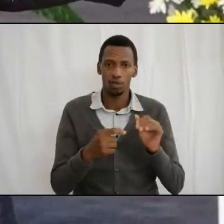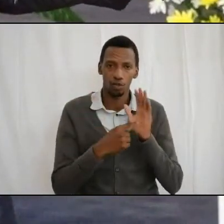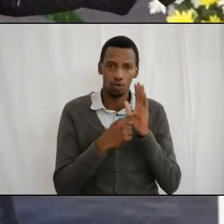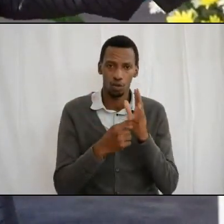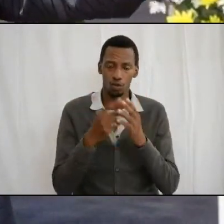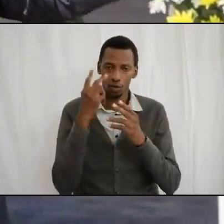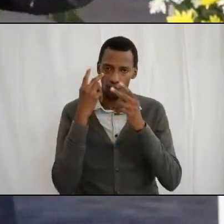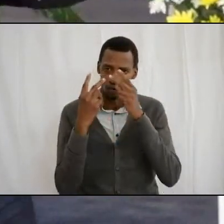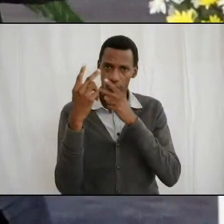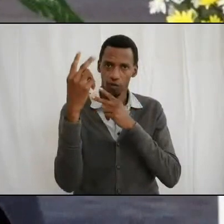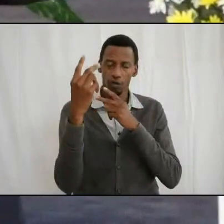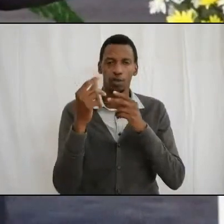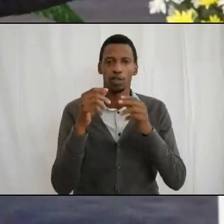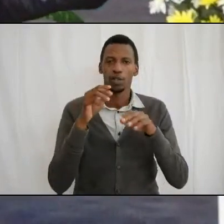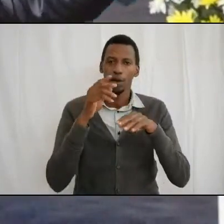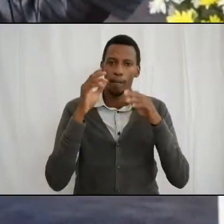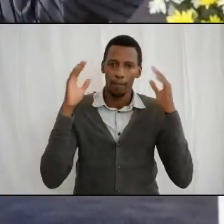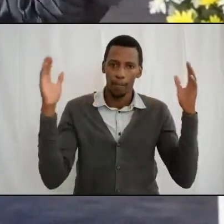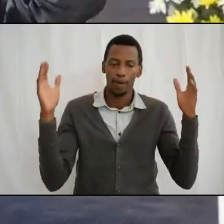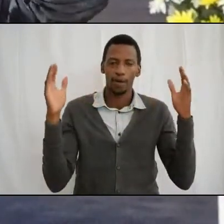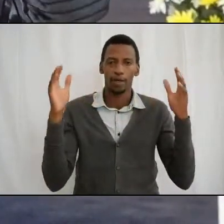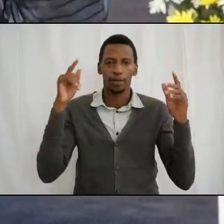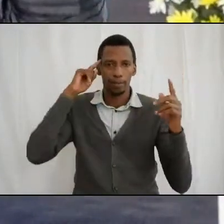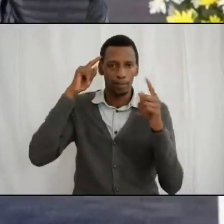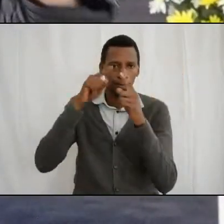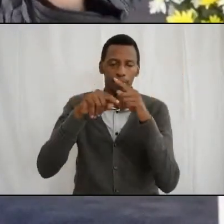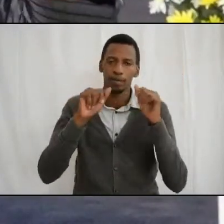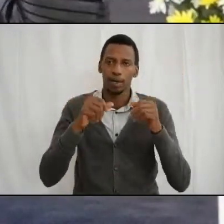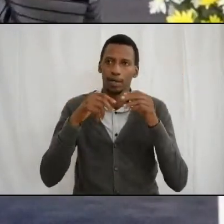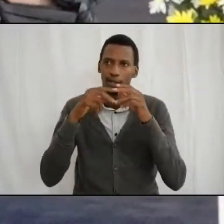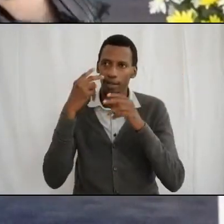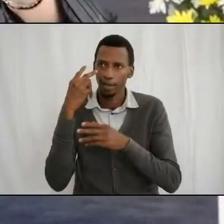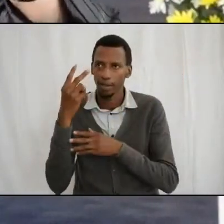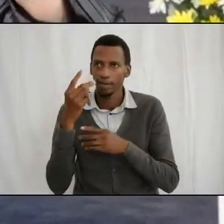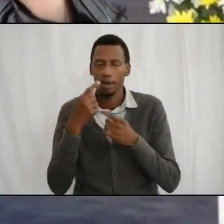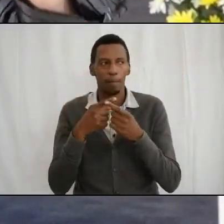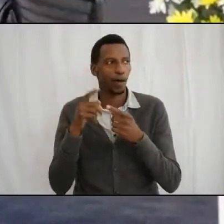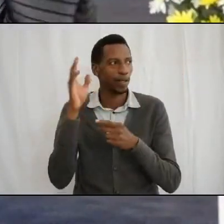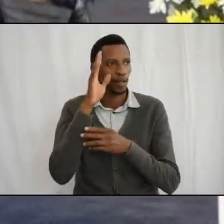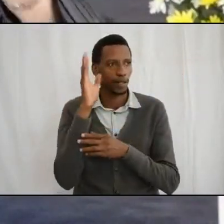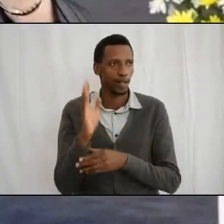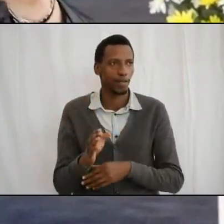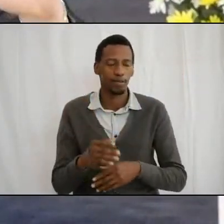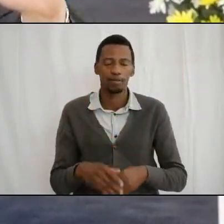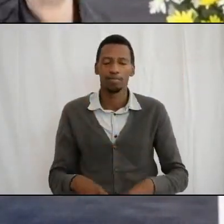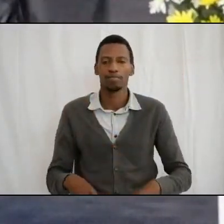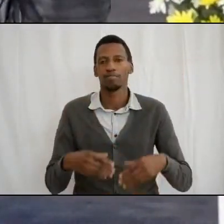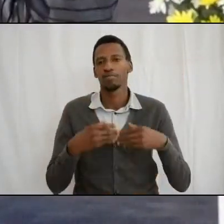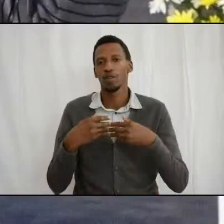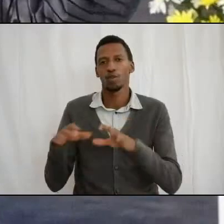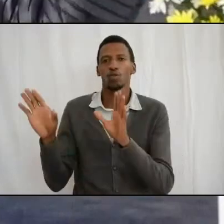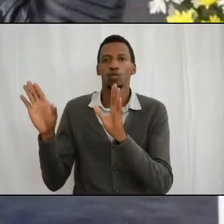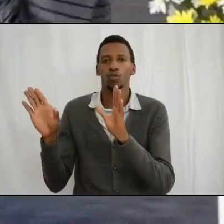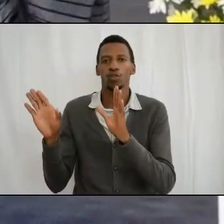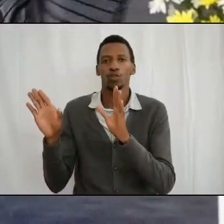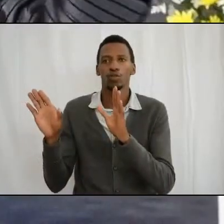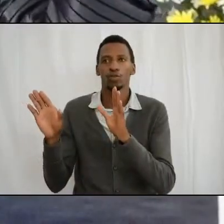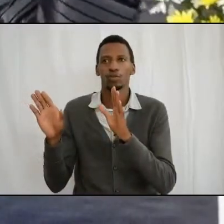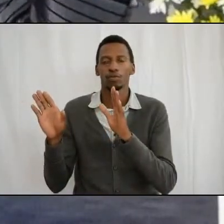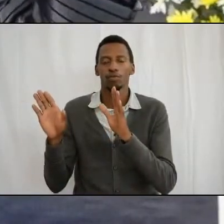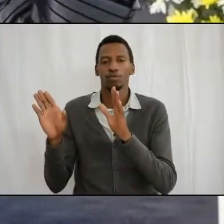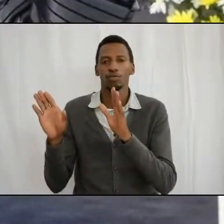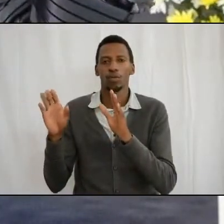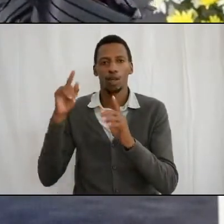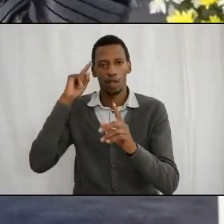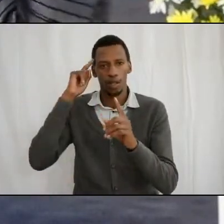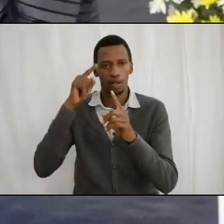big picture, they can see what's out there, but they don't lose the detail. And those are very